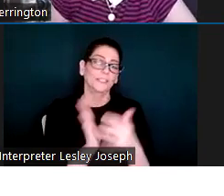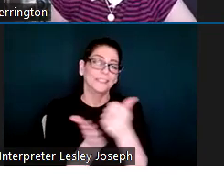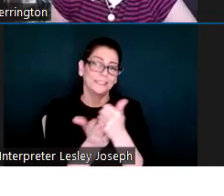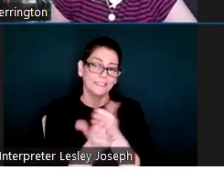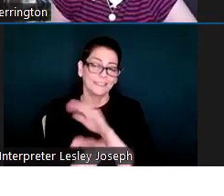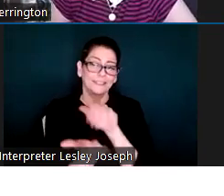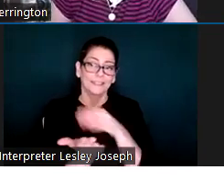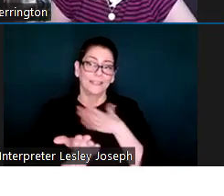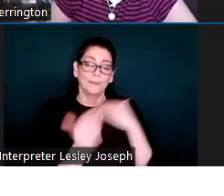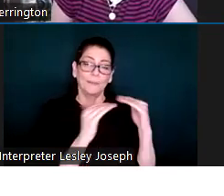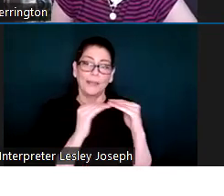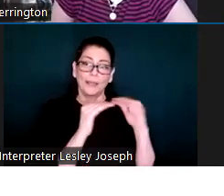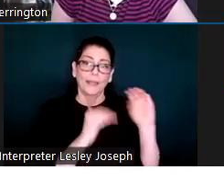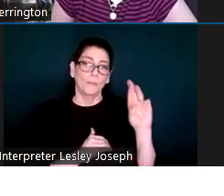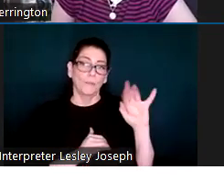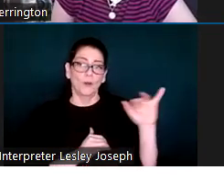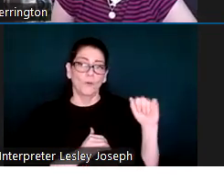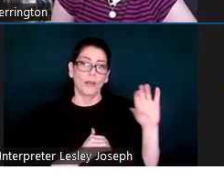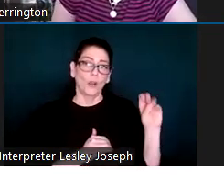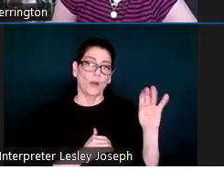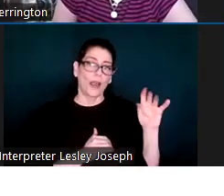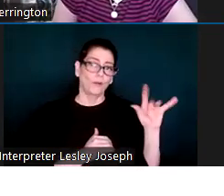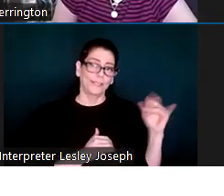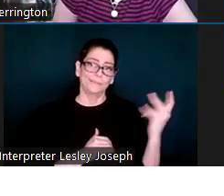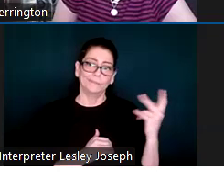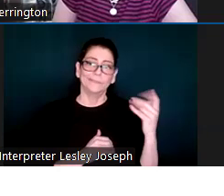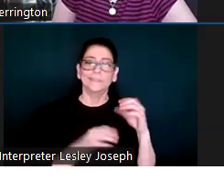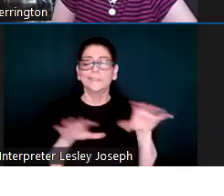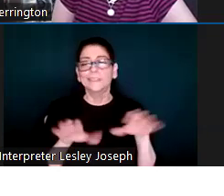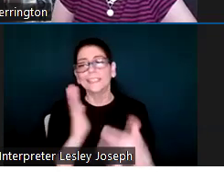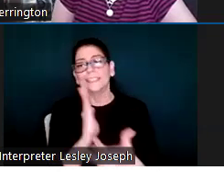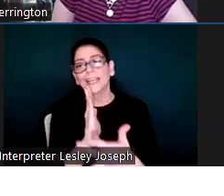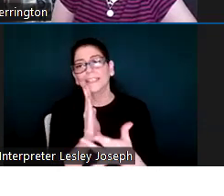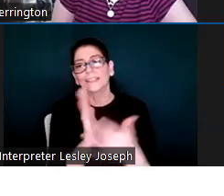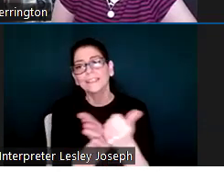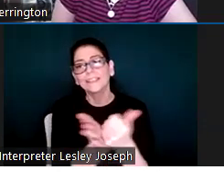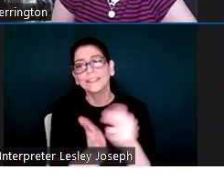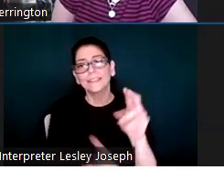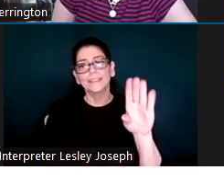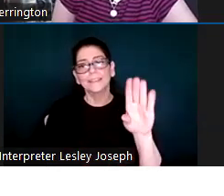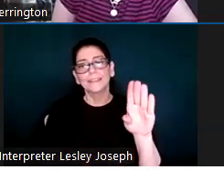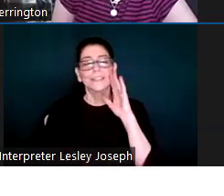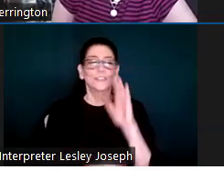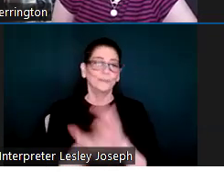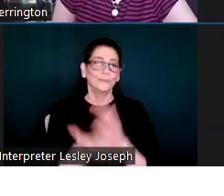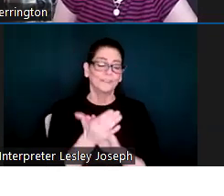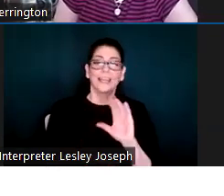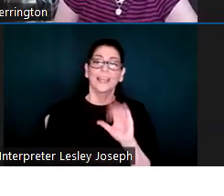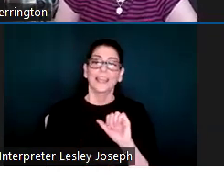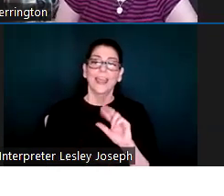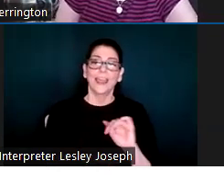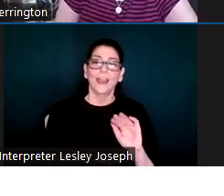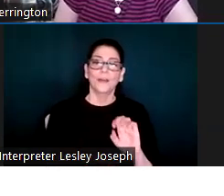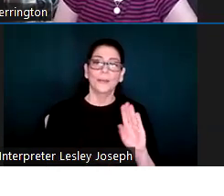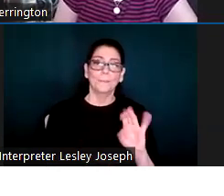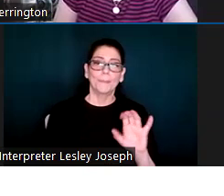colleague Maria Crowley and I were able to do some technical assistance in Nebraska. So shout out to Carrie Bennett, who's on the line. And we focused